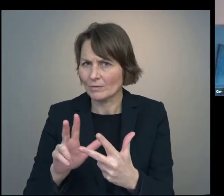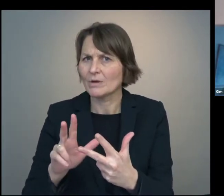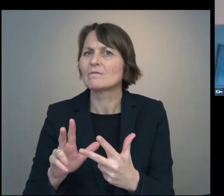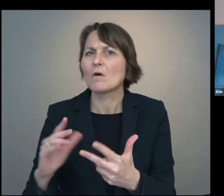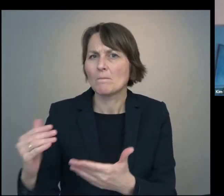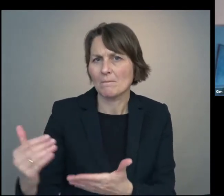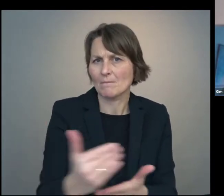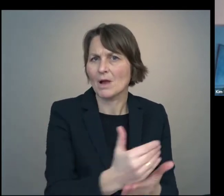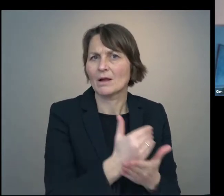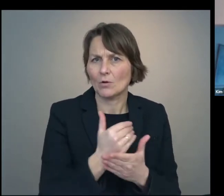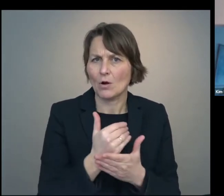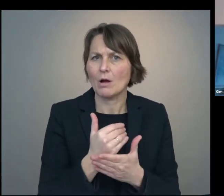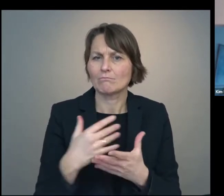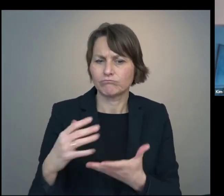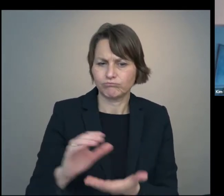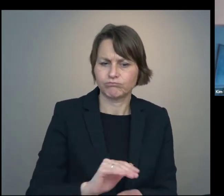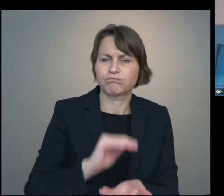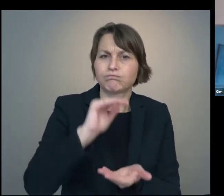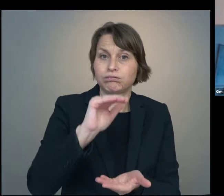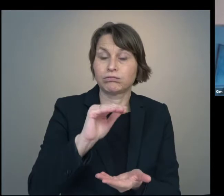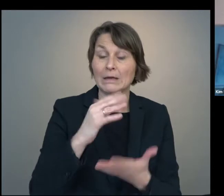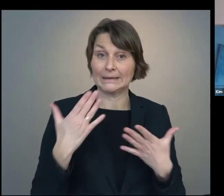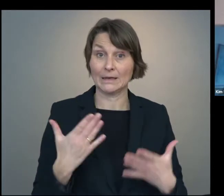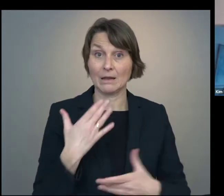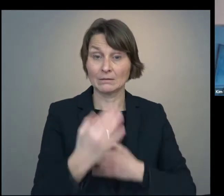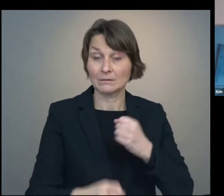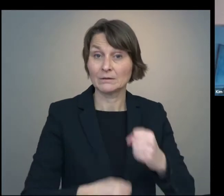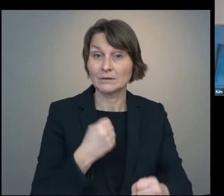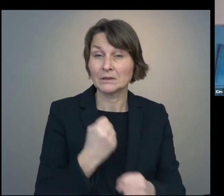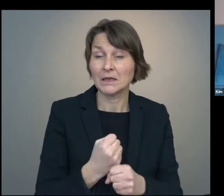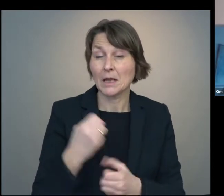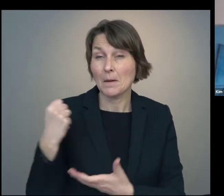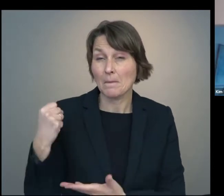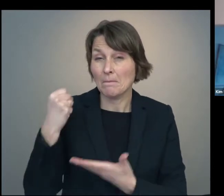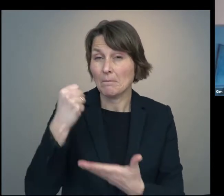our revenue. This year's budget, it's